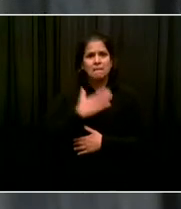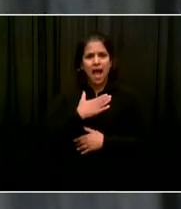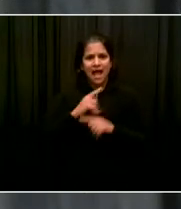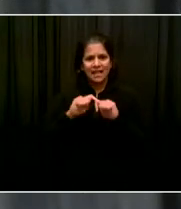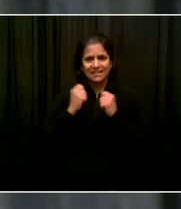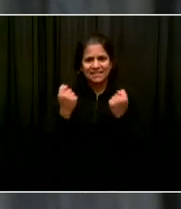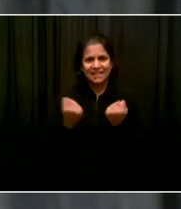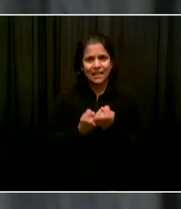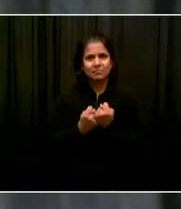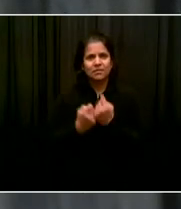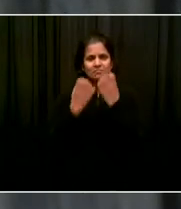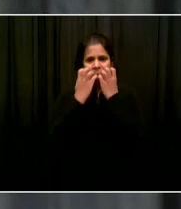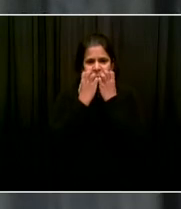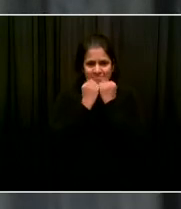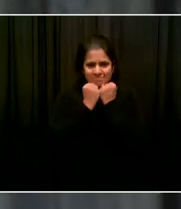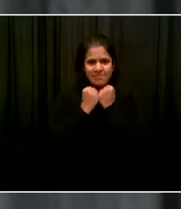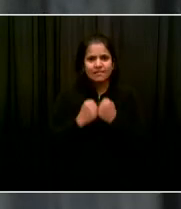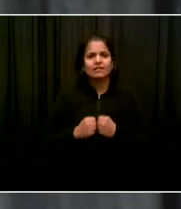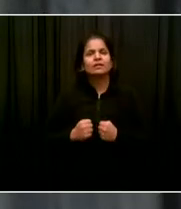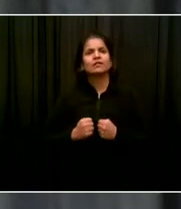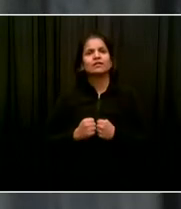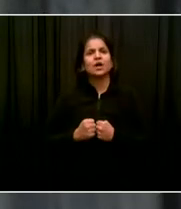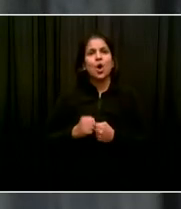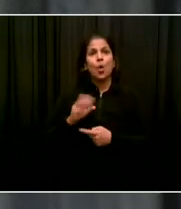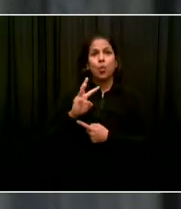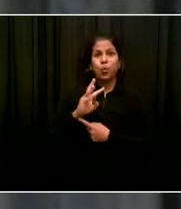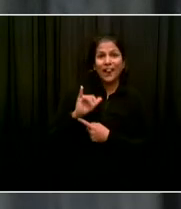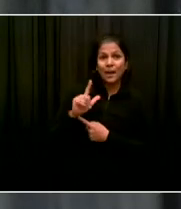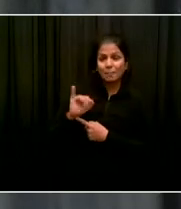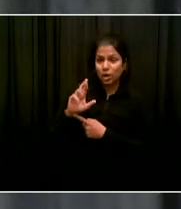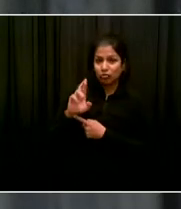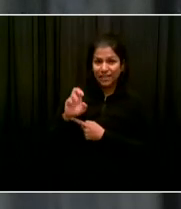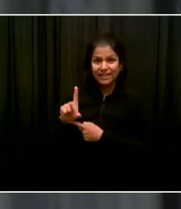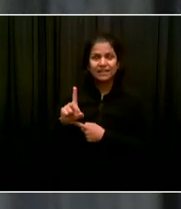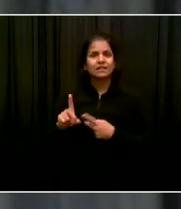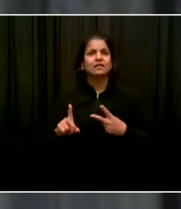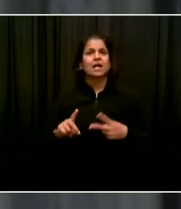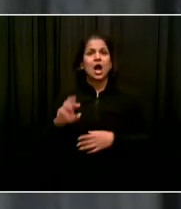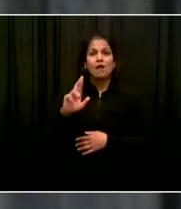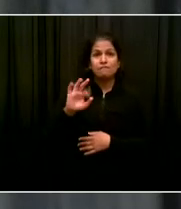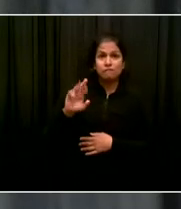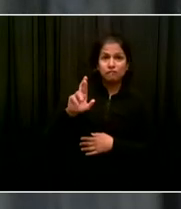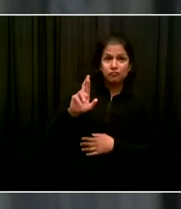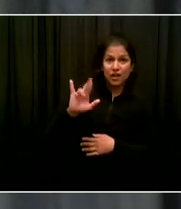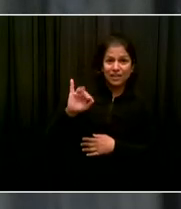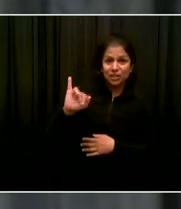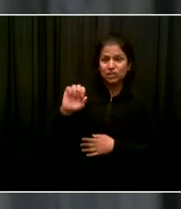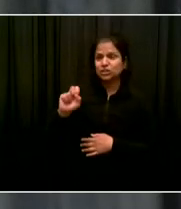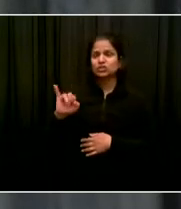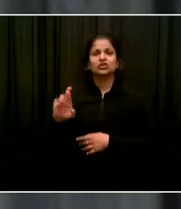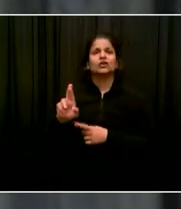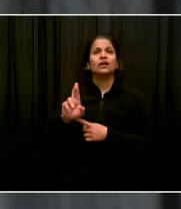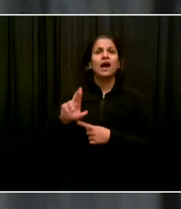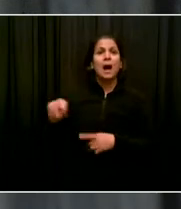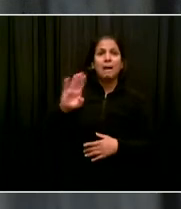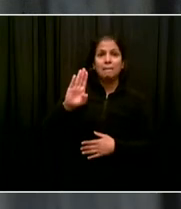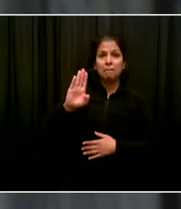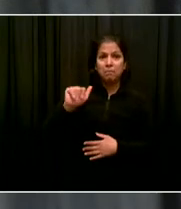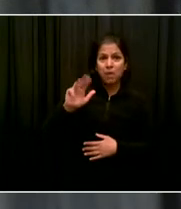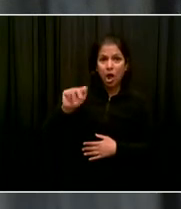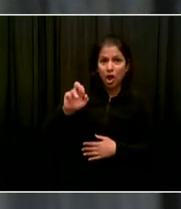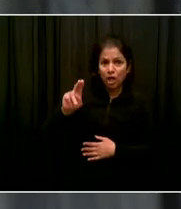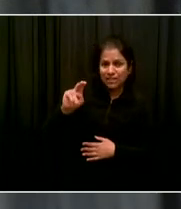Walt Frazier, Dick Barnett, Earl the Pearl Monroe, Senator Bill Bradley,